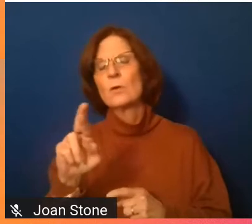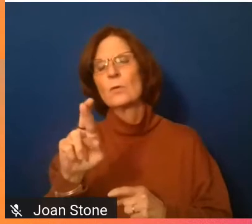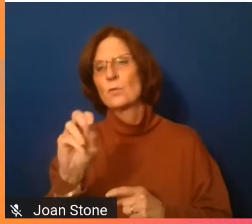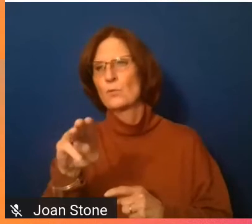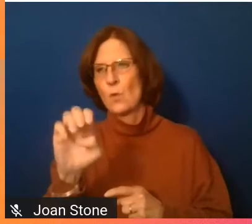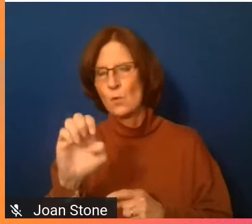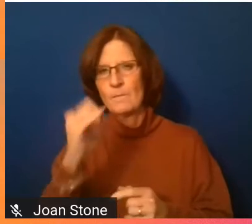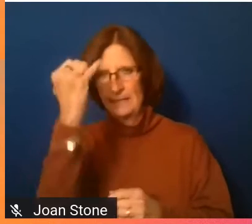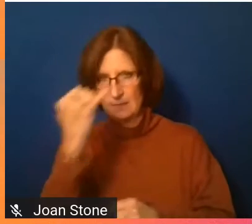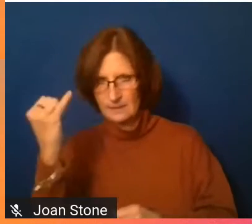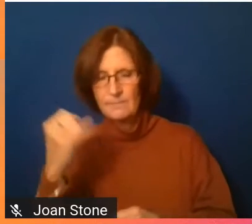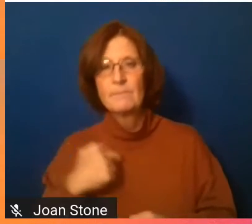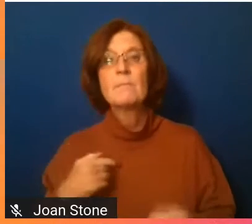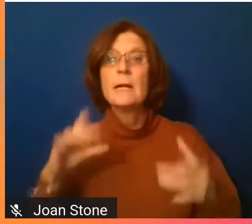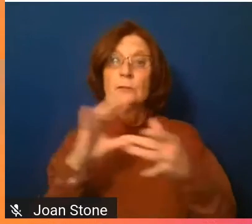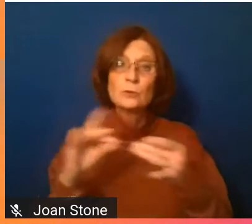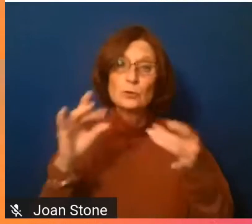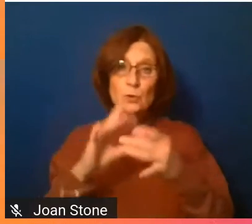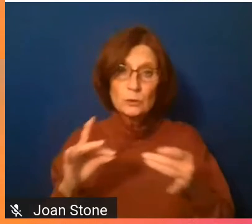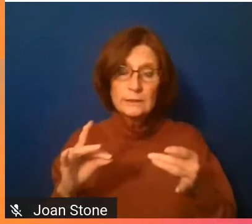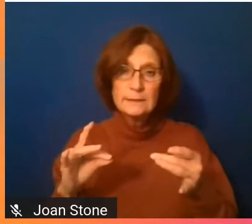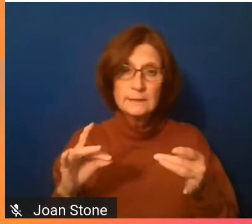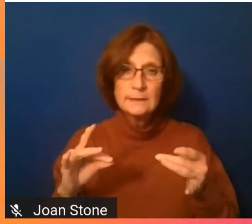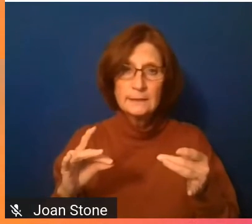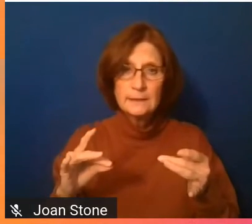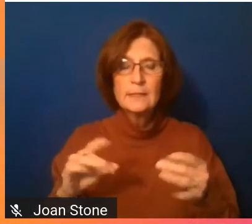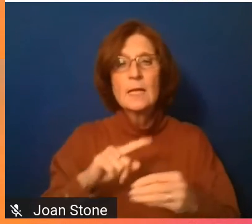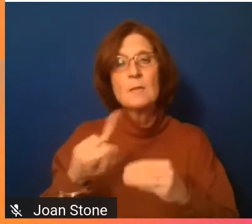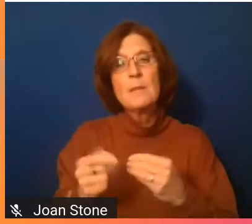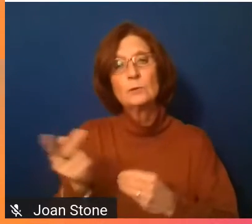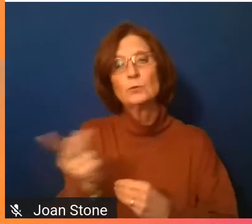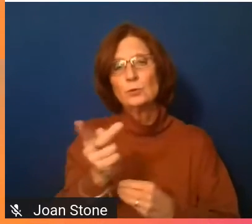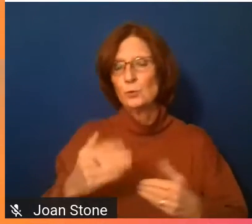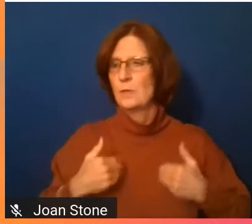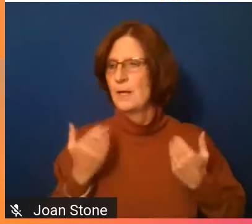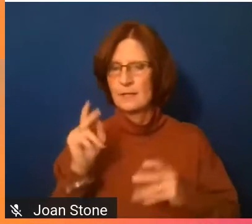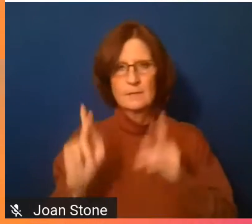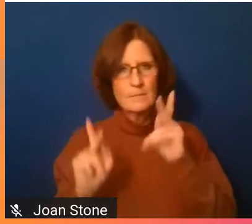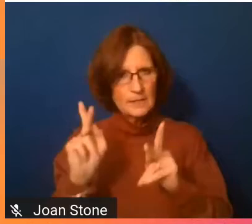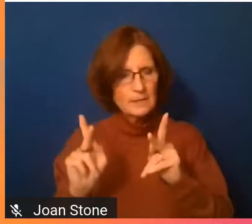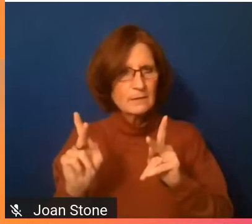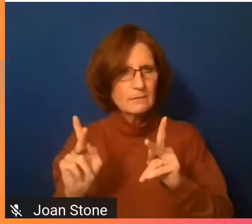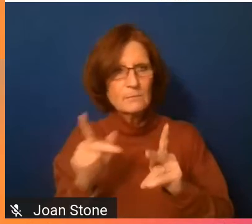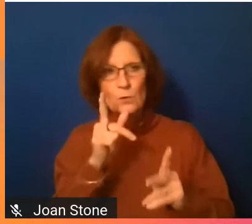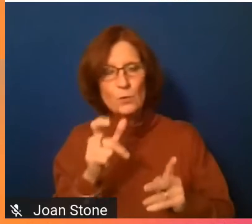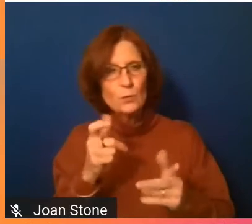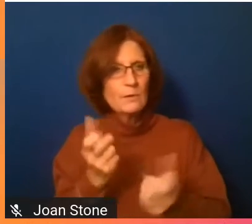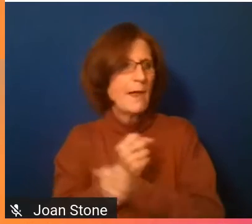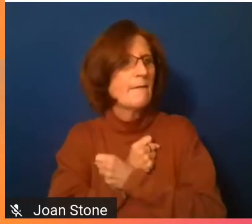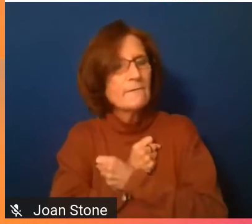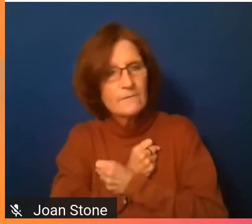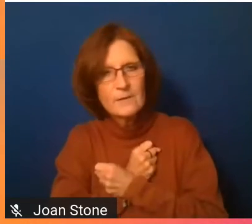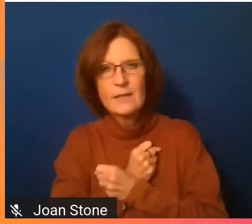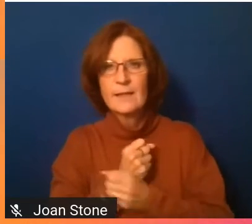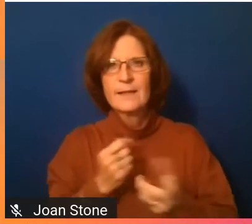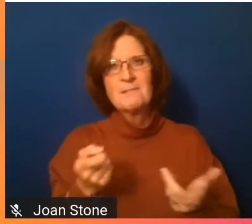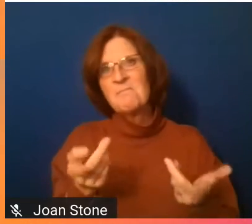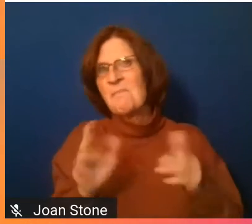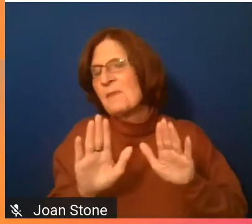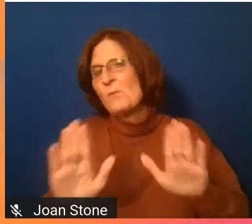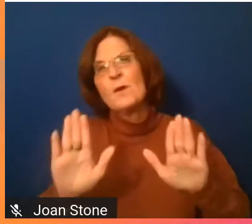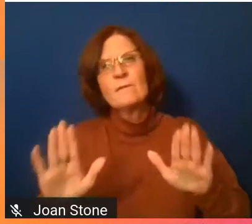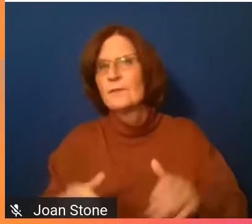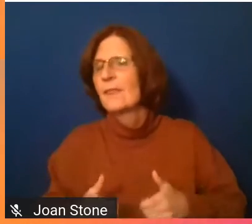my story, my short, it's about two young people, love, and in a wonderful